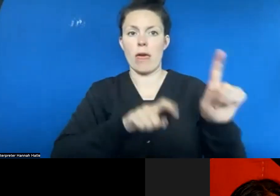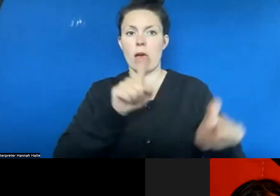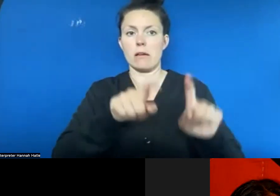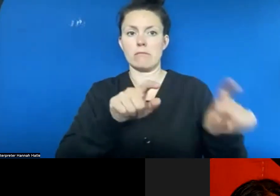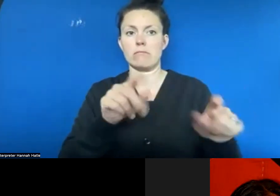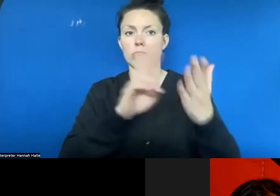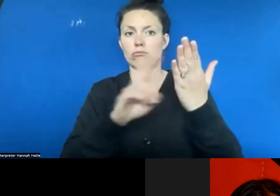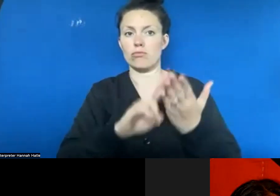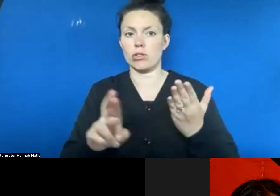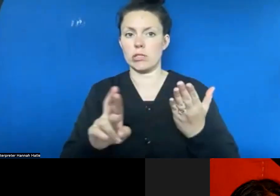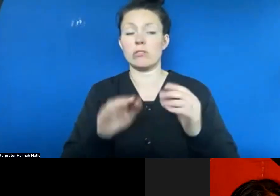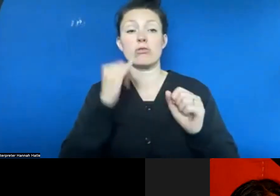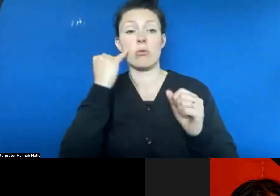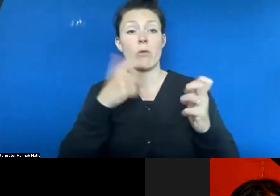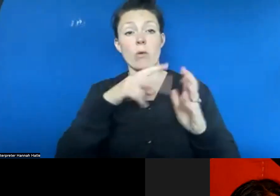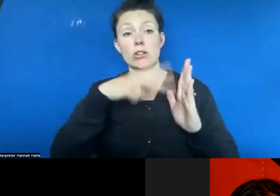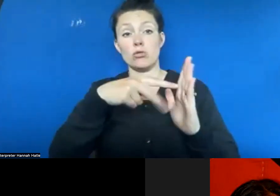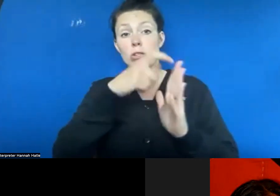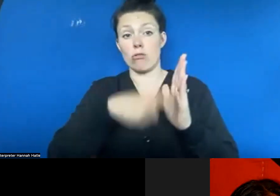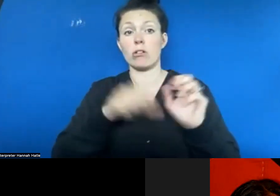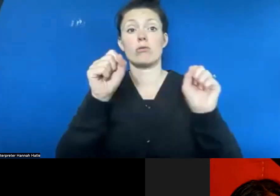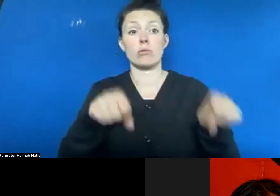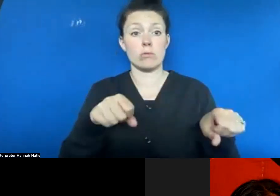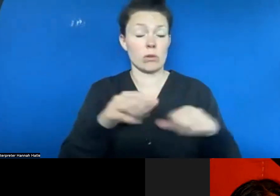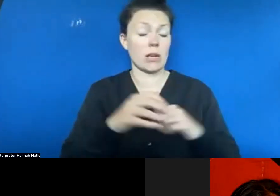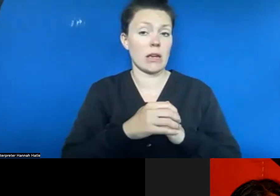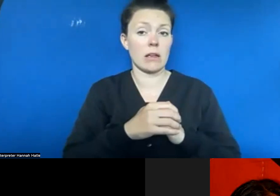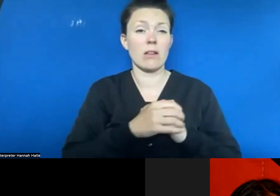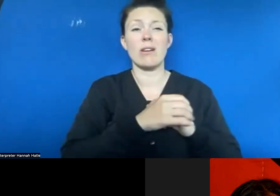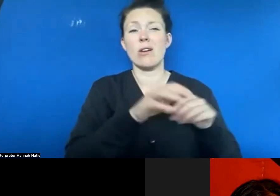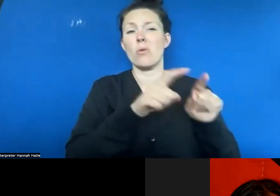interested in checking that out, there's also all kinds of